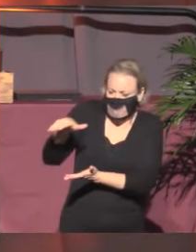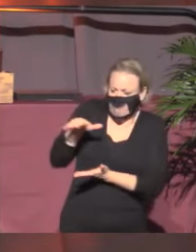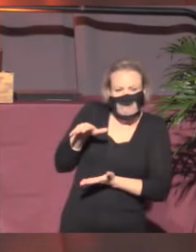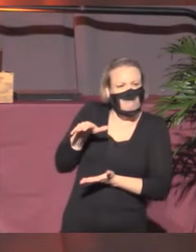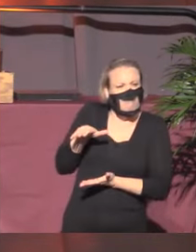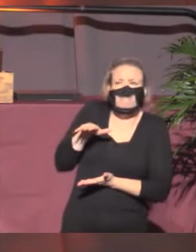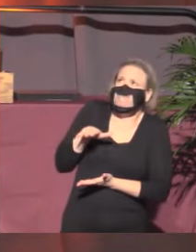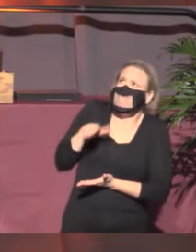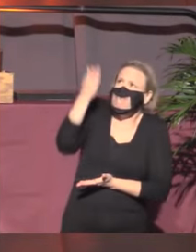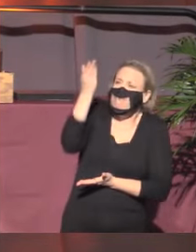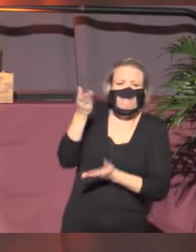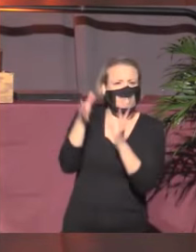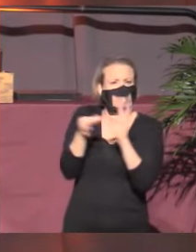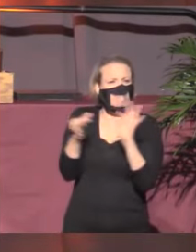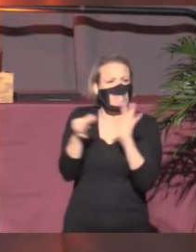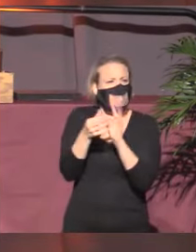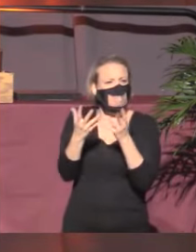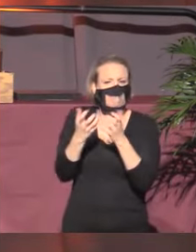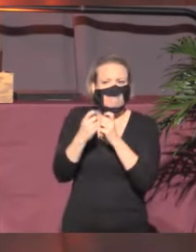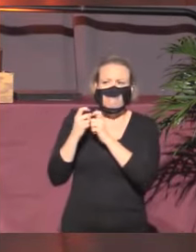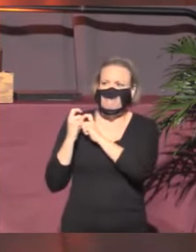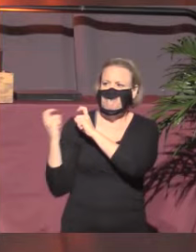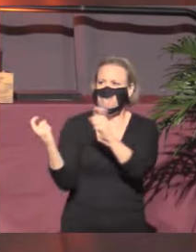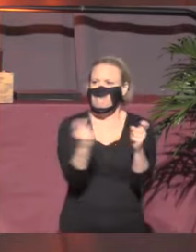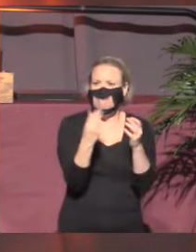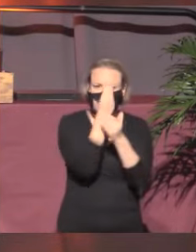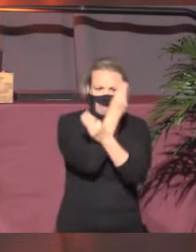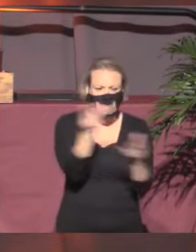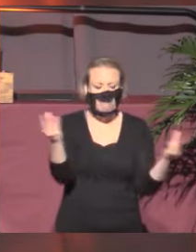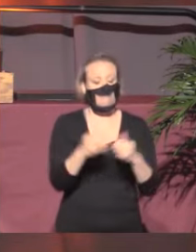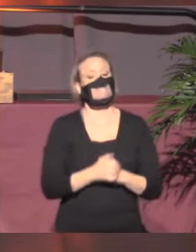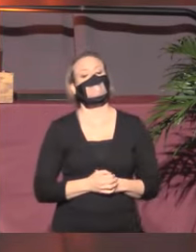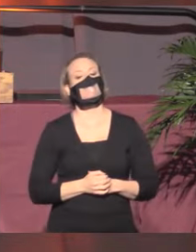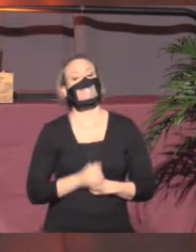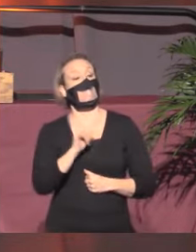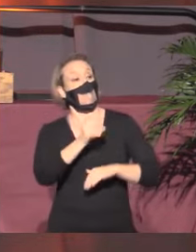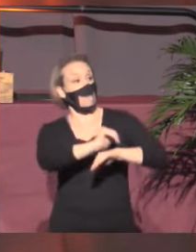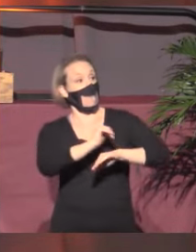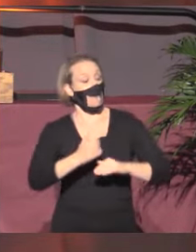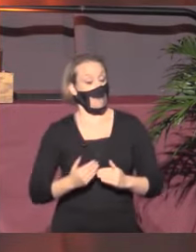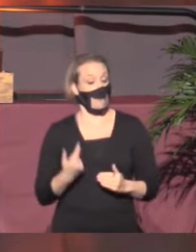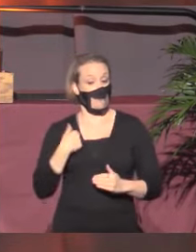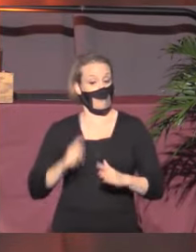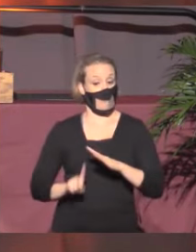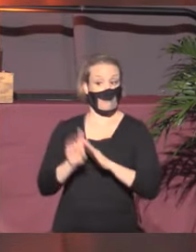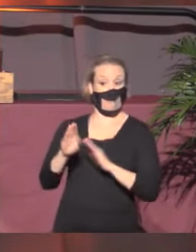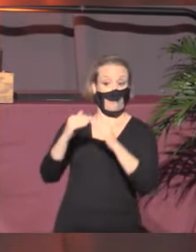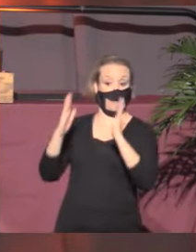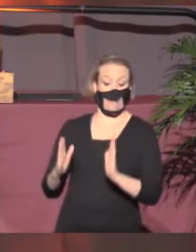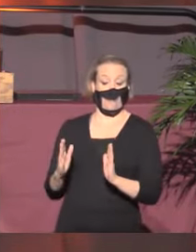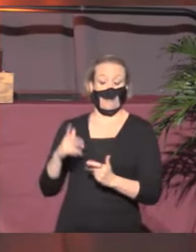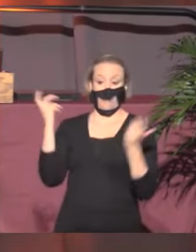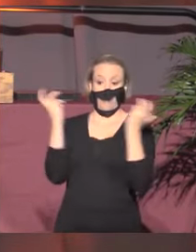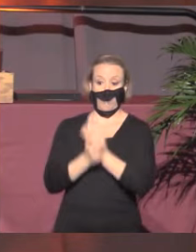worth imparting to others. It was the night my mom and I arrived at his house to collect them that I realized just how large of an undertaking